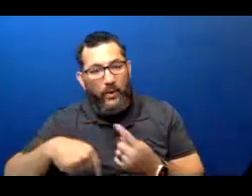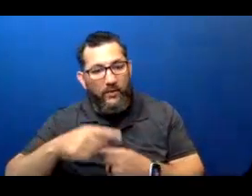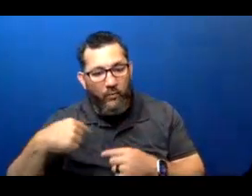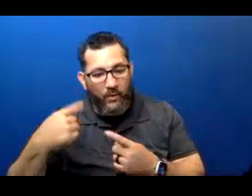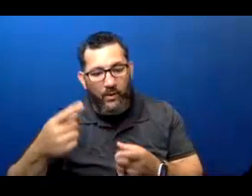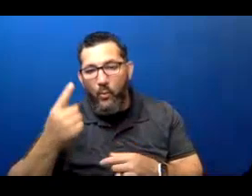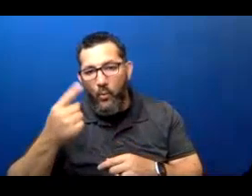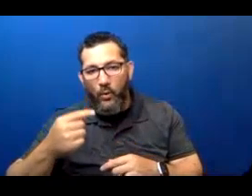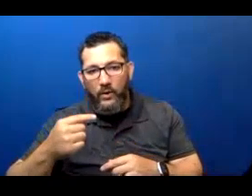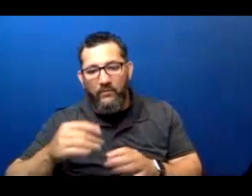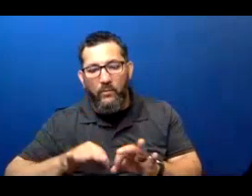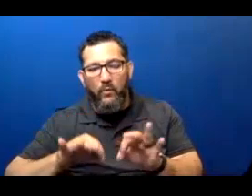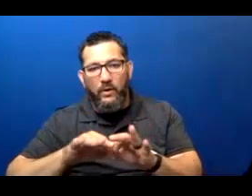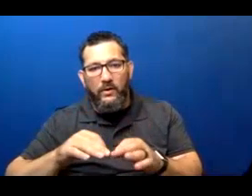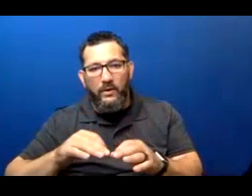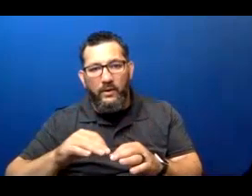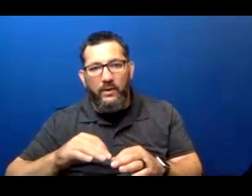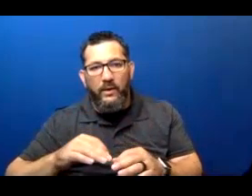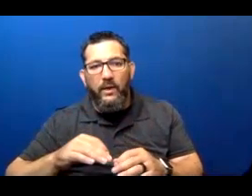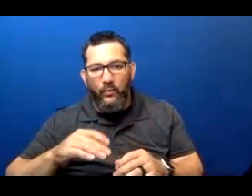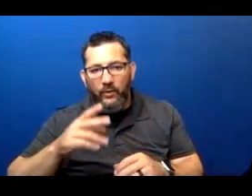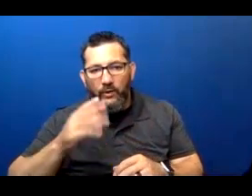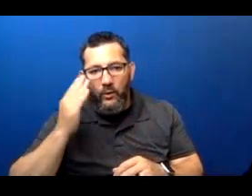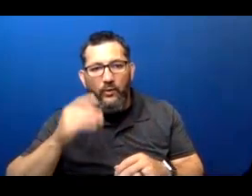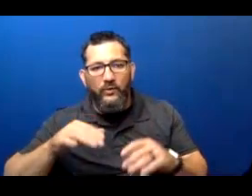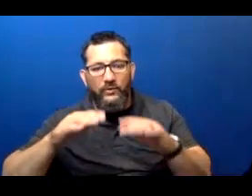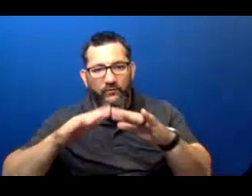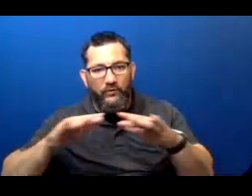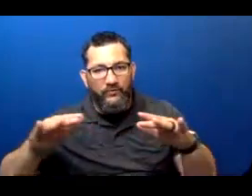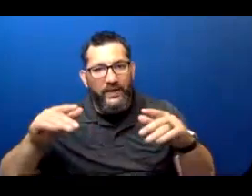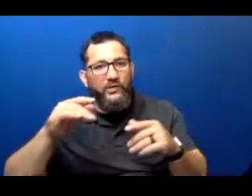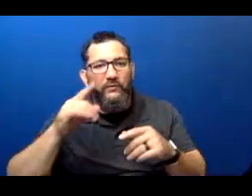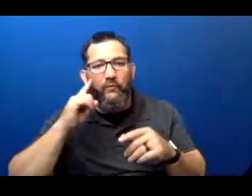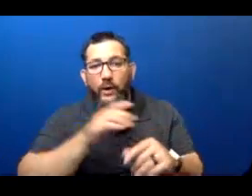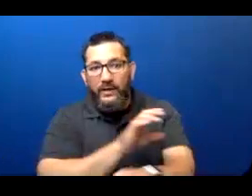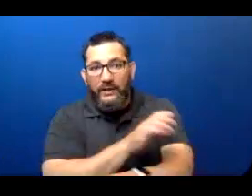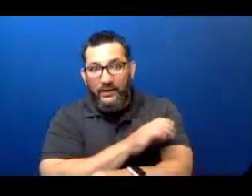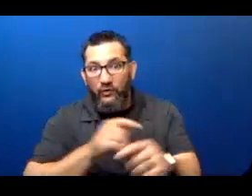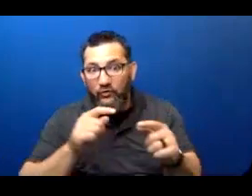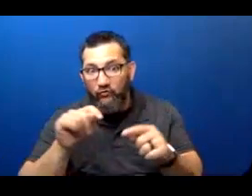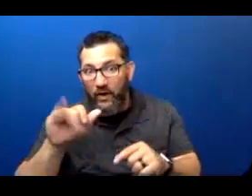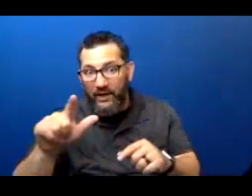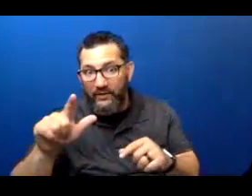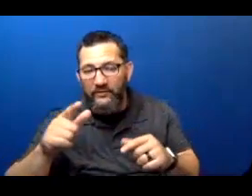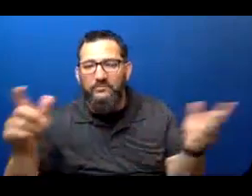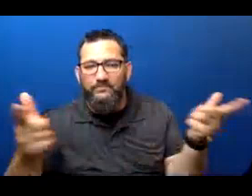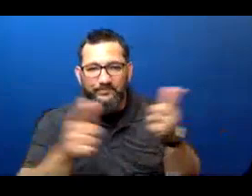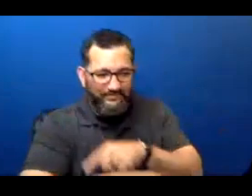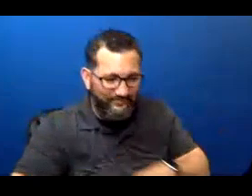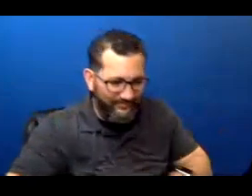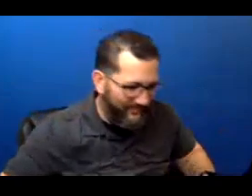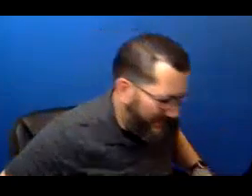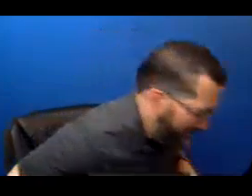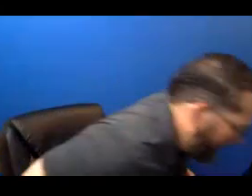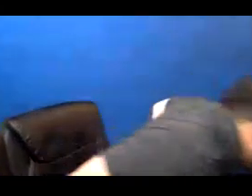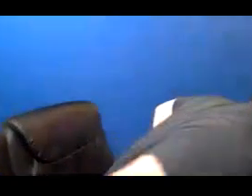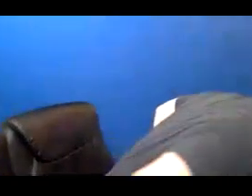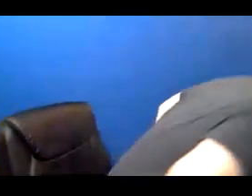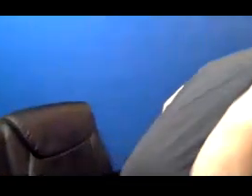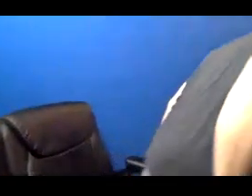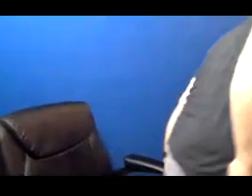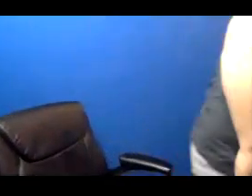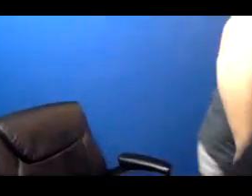pillar activities for NOMHE is the diversification of clinical trials. And so this works nicely and dovetails with